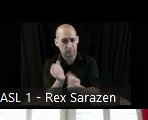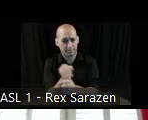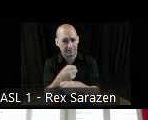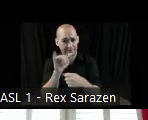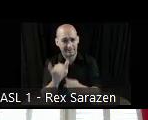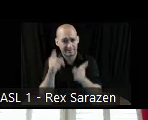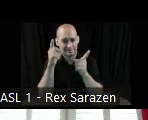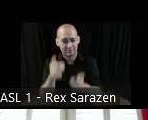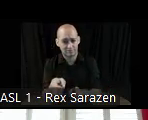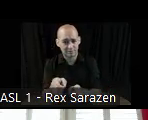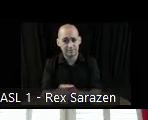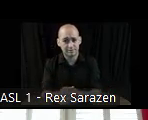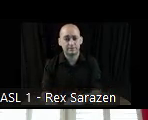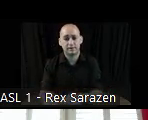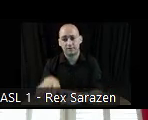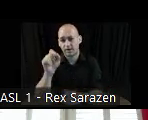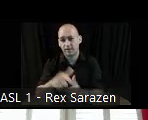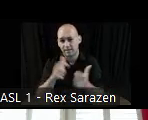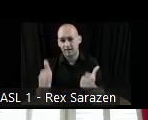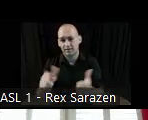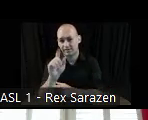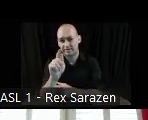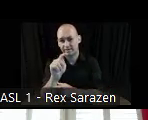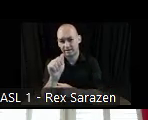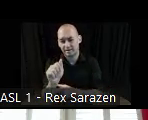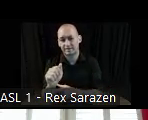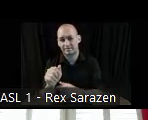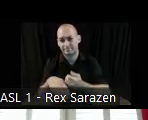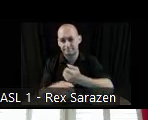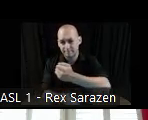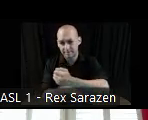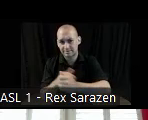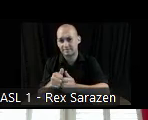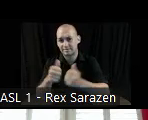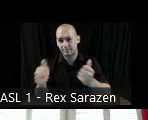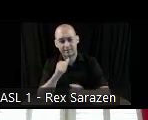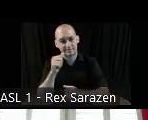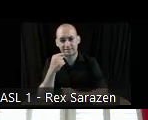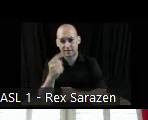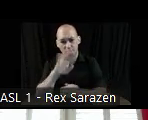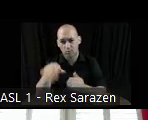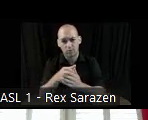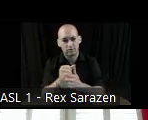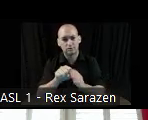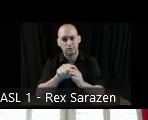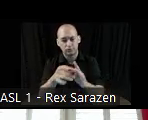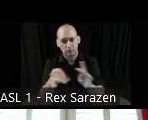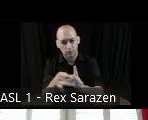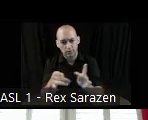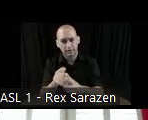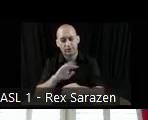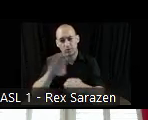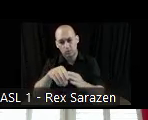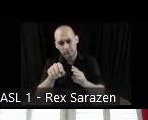is that there's a lot of data buckets that are separate, that don't tell the continuity of the story statewide. And so we would really like